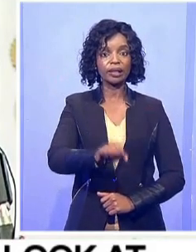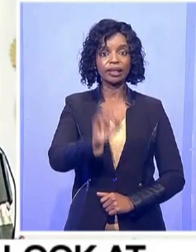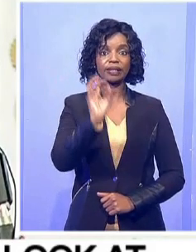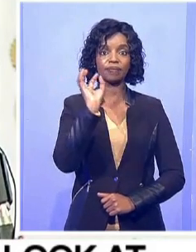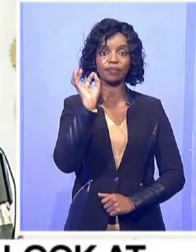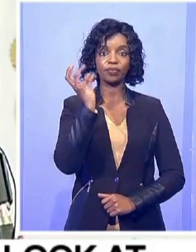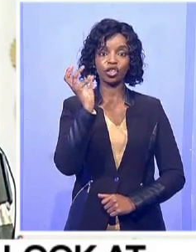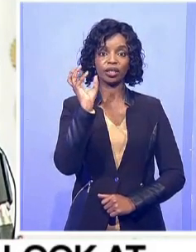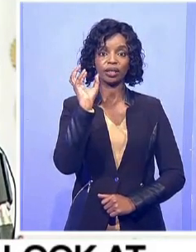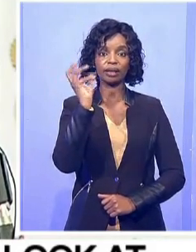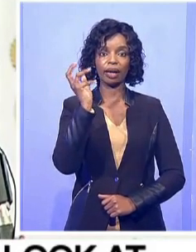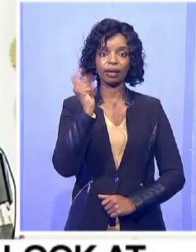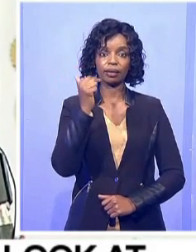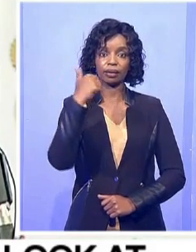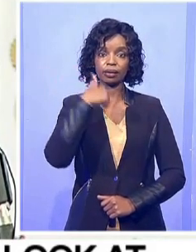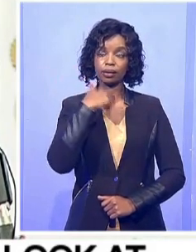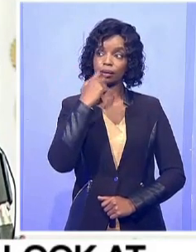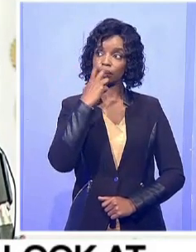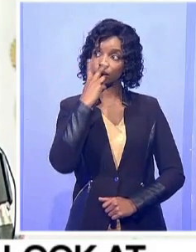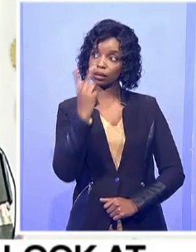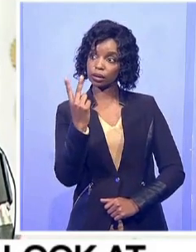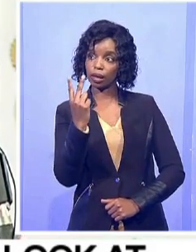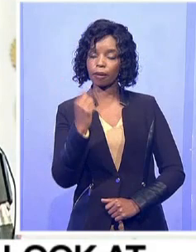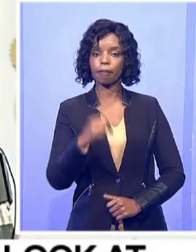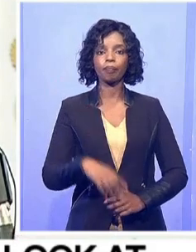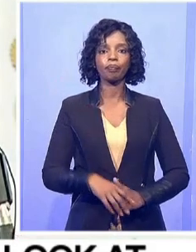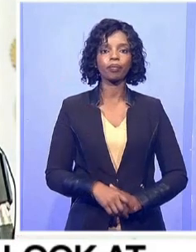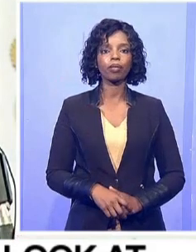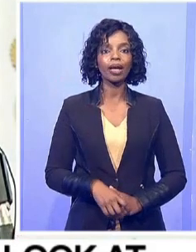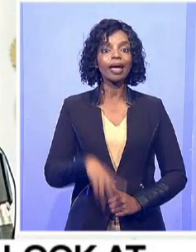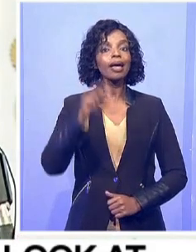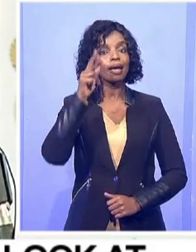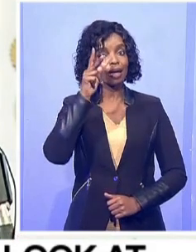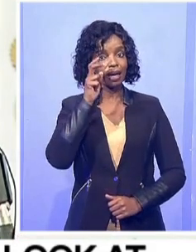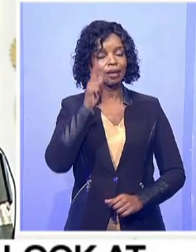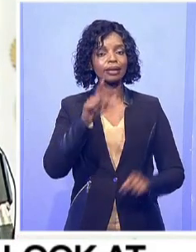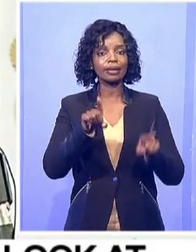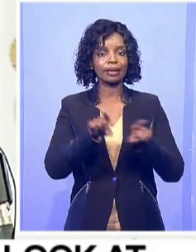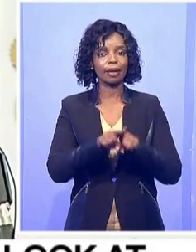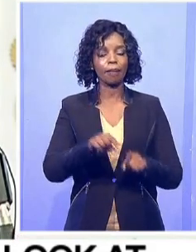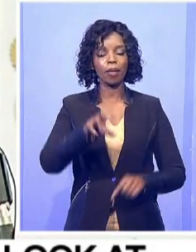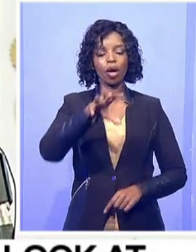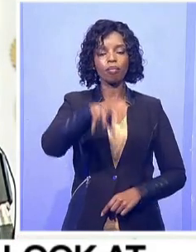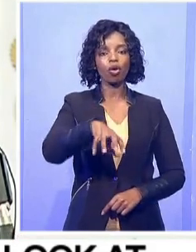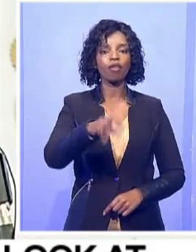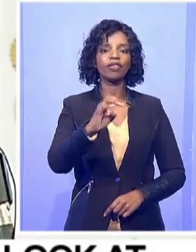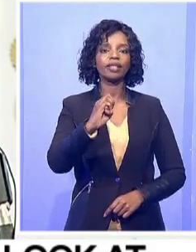I heard this in the province of the Eastern Cape. They're also doing very well.